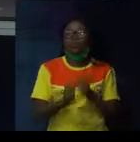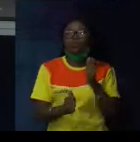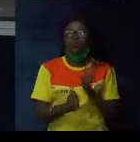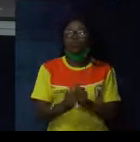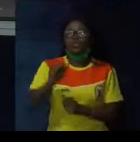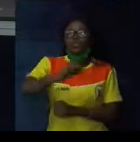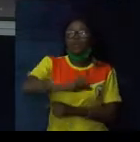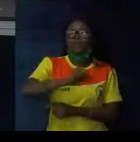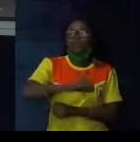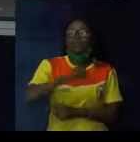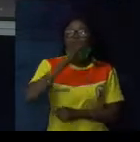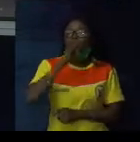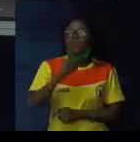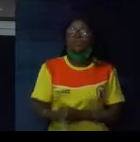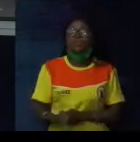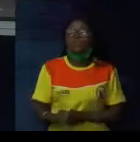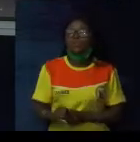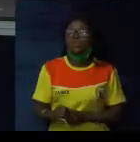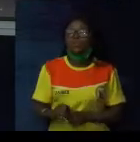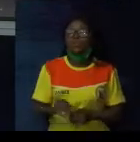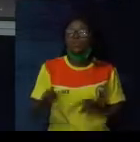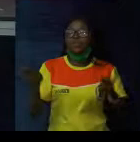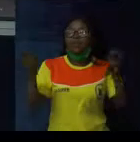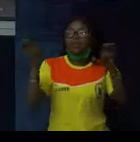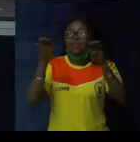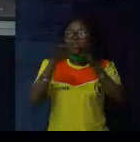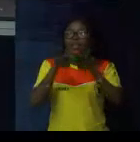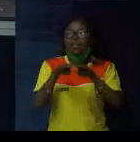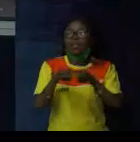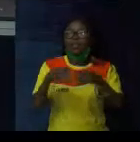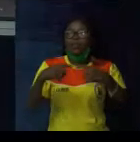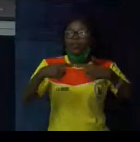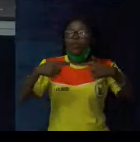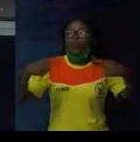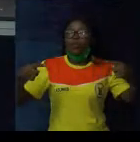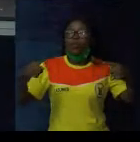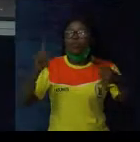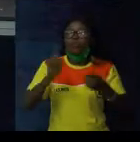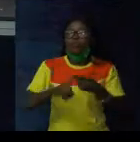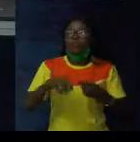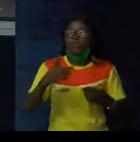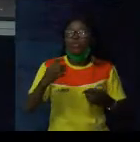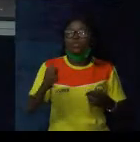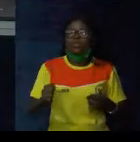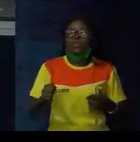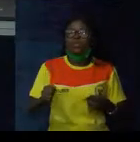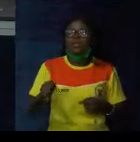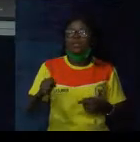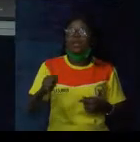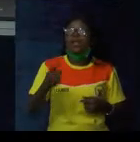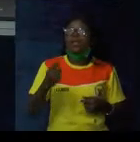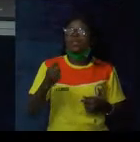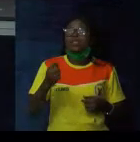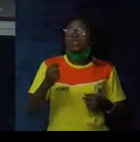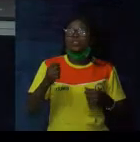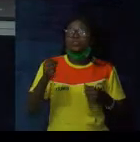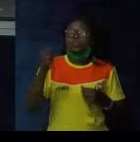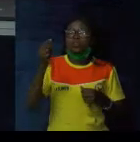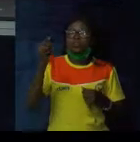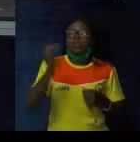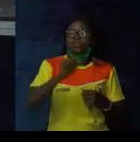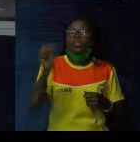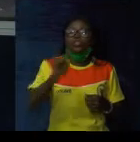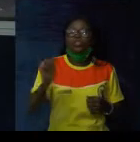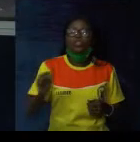Let's move on. Which angle is vertically opposite to the shaded angle? This should be easy for you.